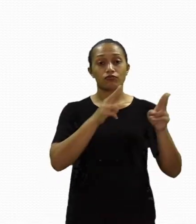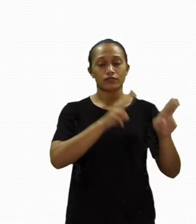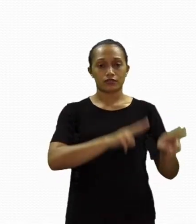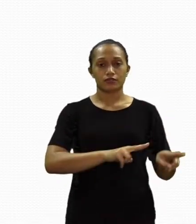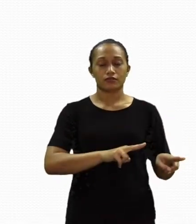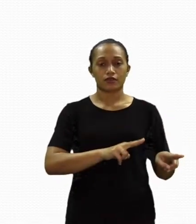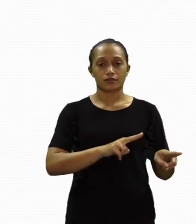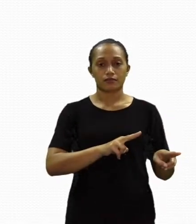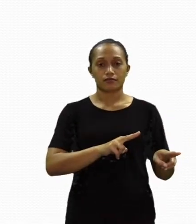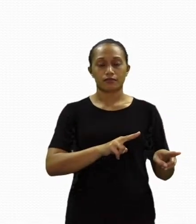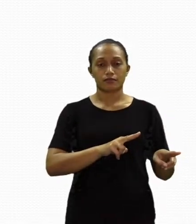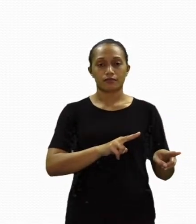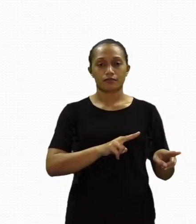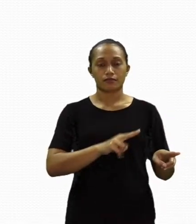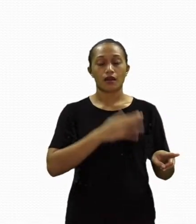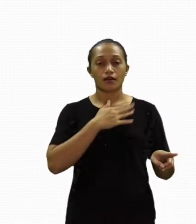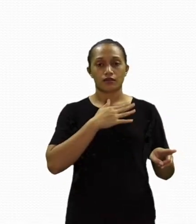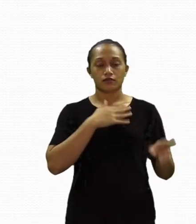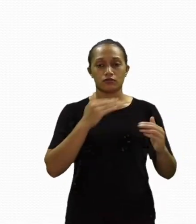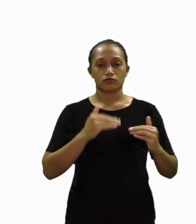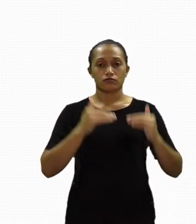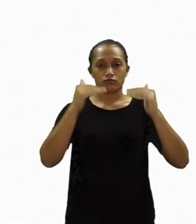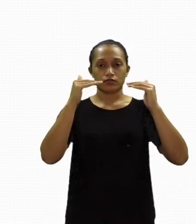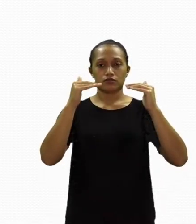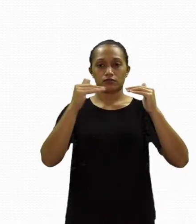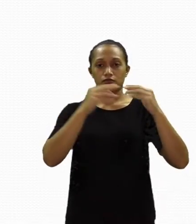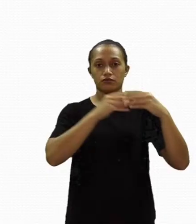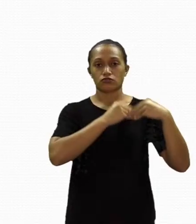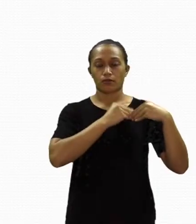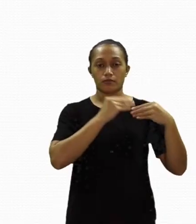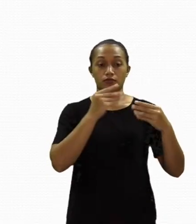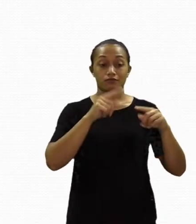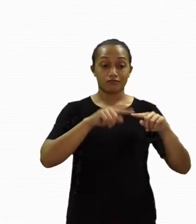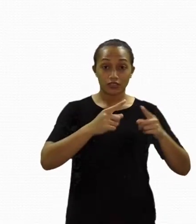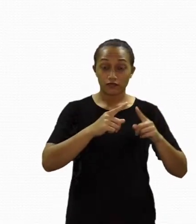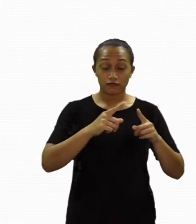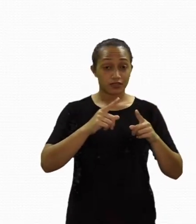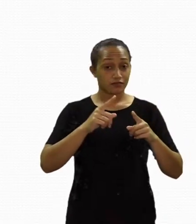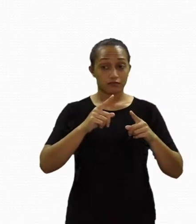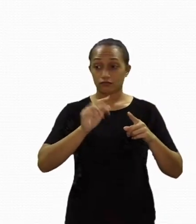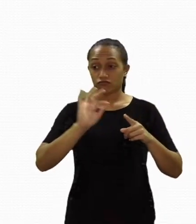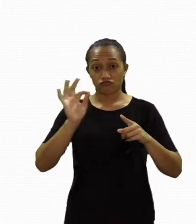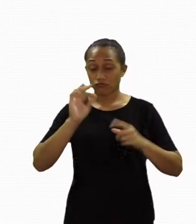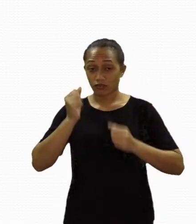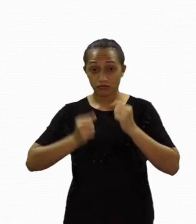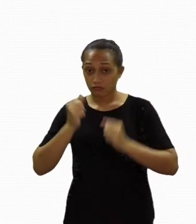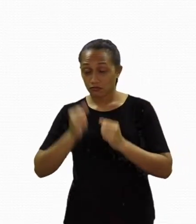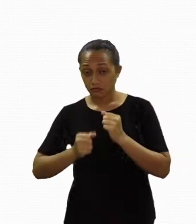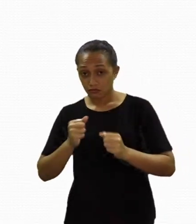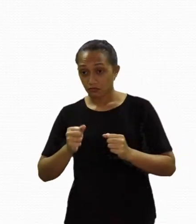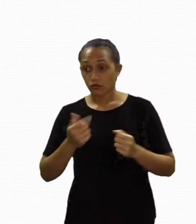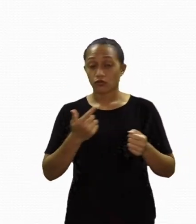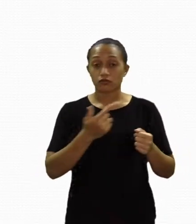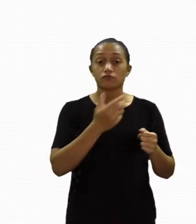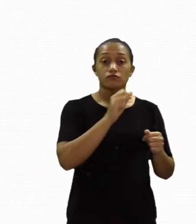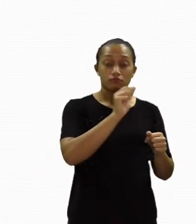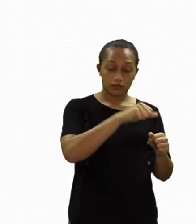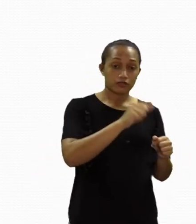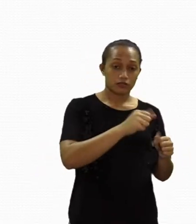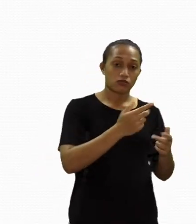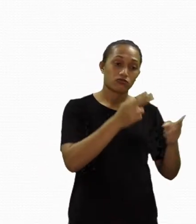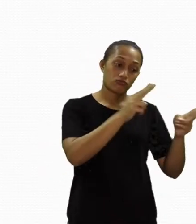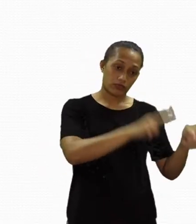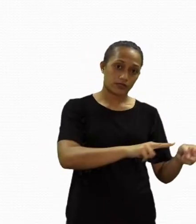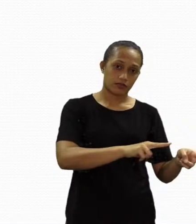rate. Malona ese senga pe a le fire se tolninga. Ia pe